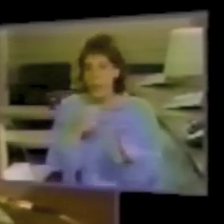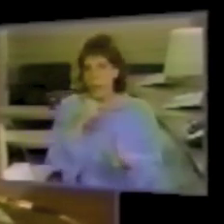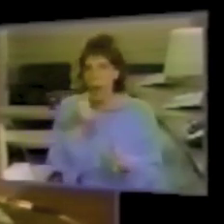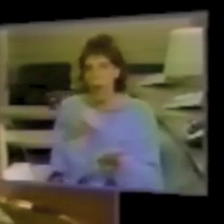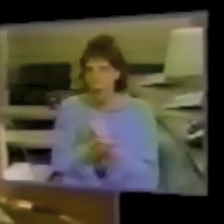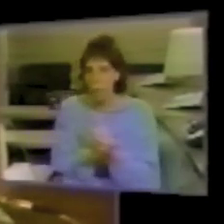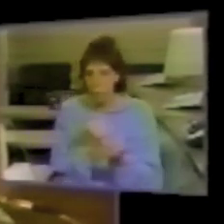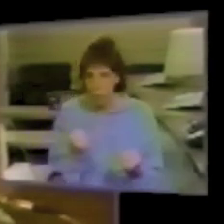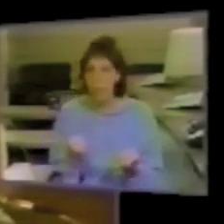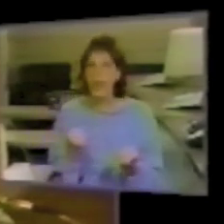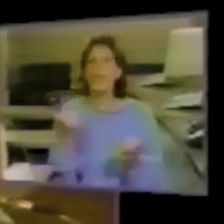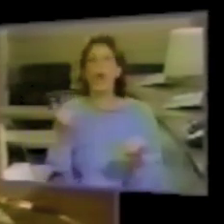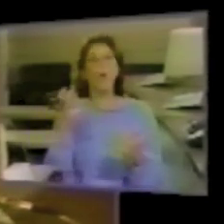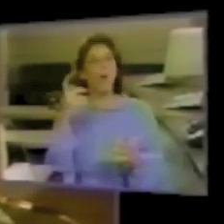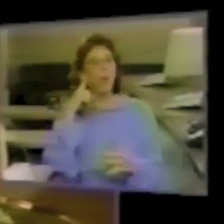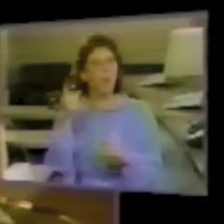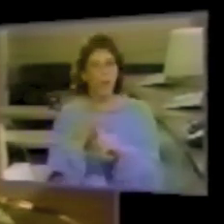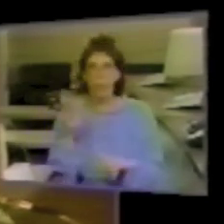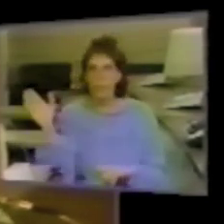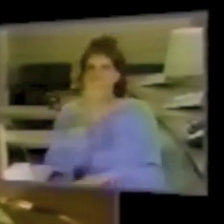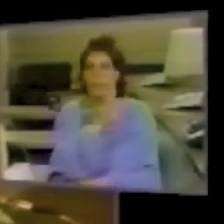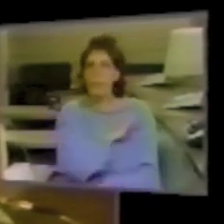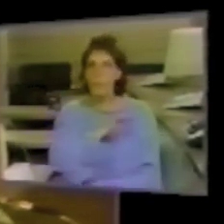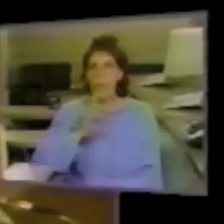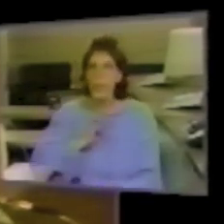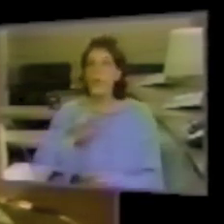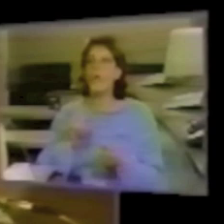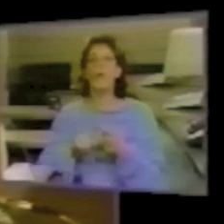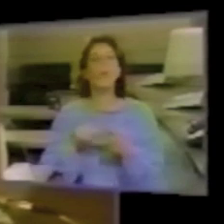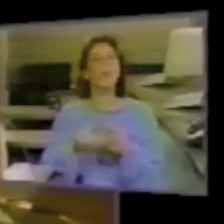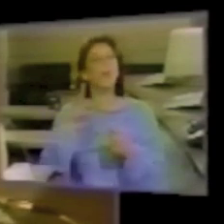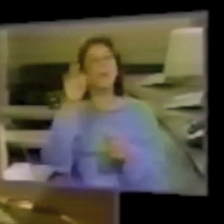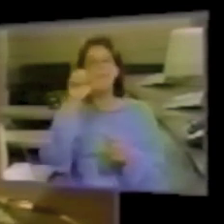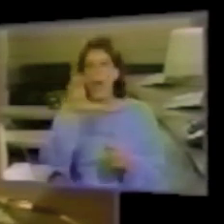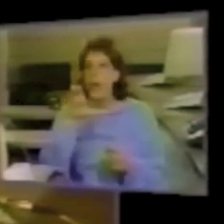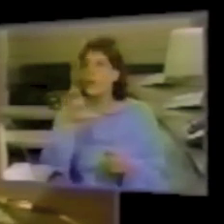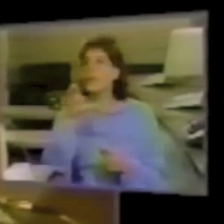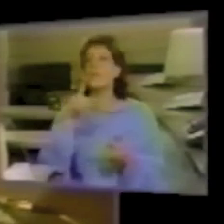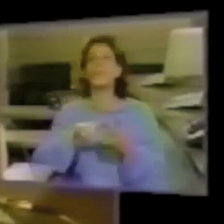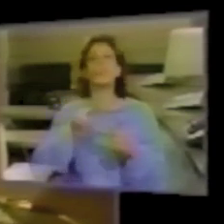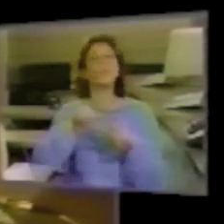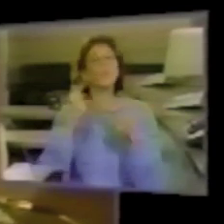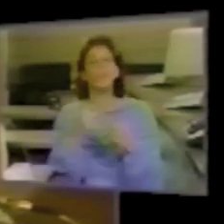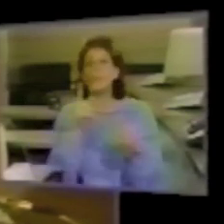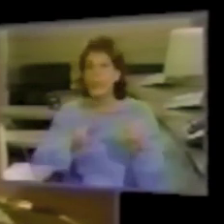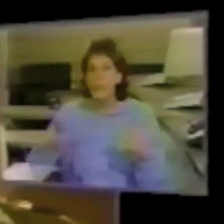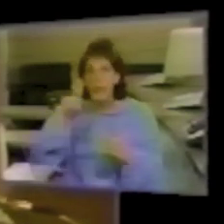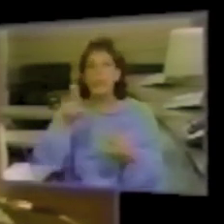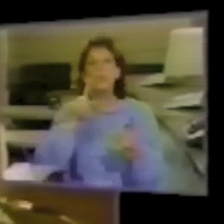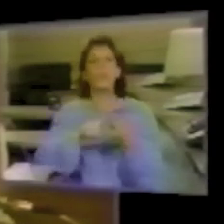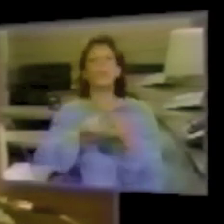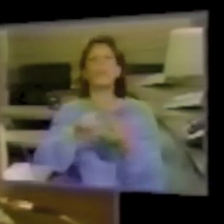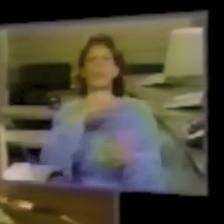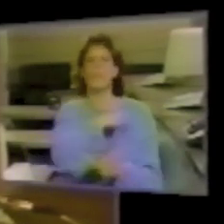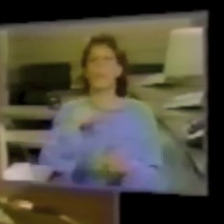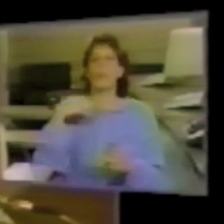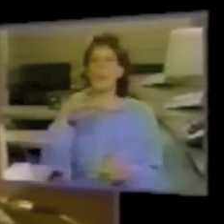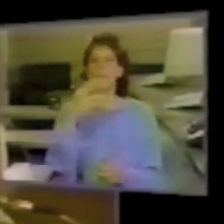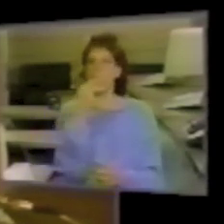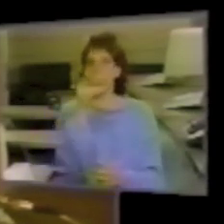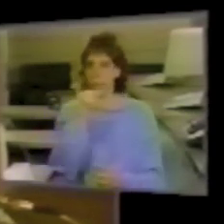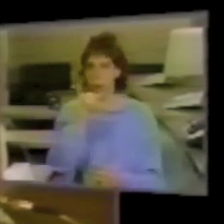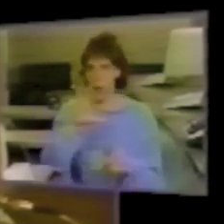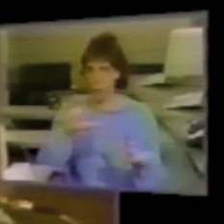members, university groups, and members of the hearing impaired community that have been most